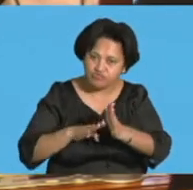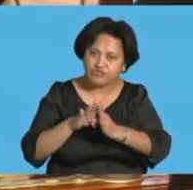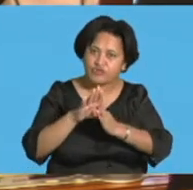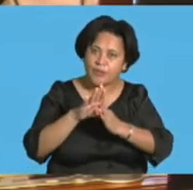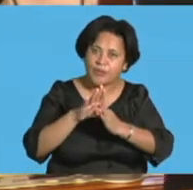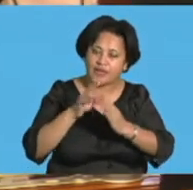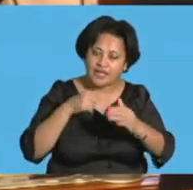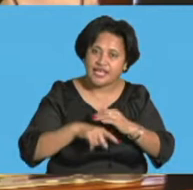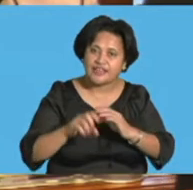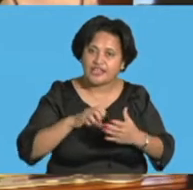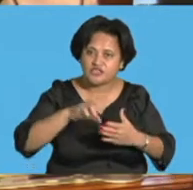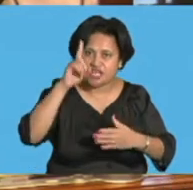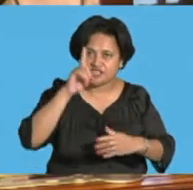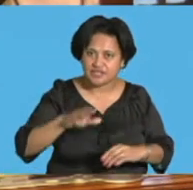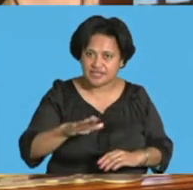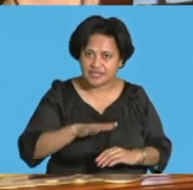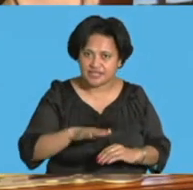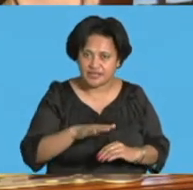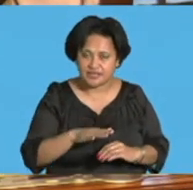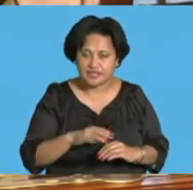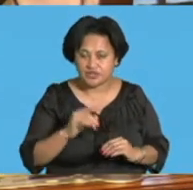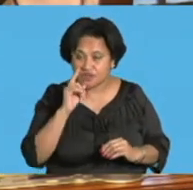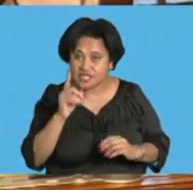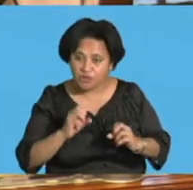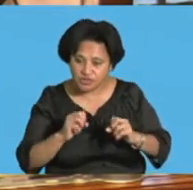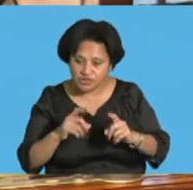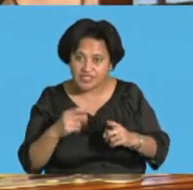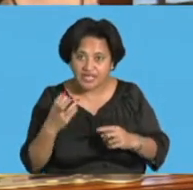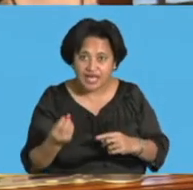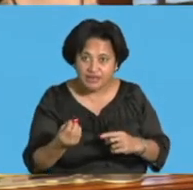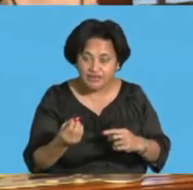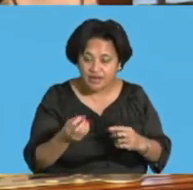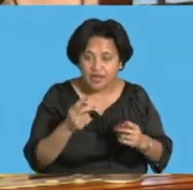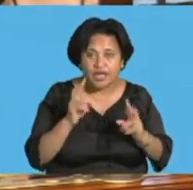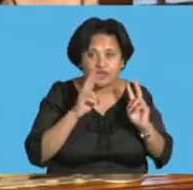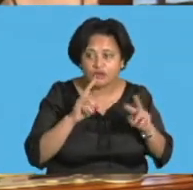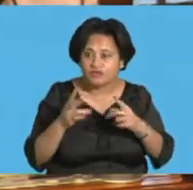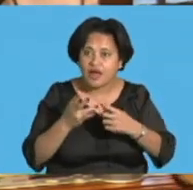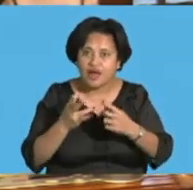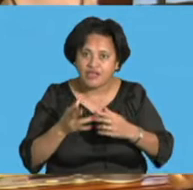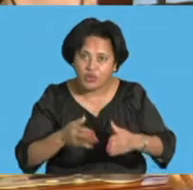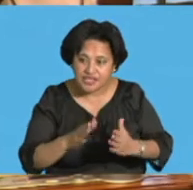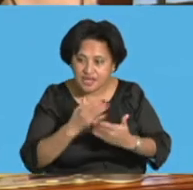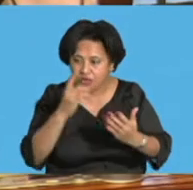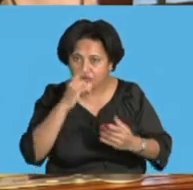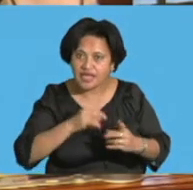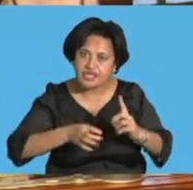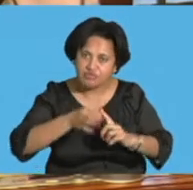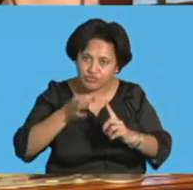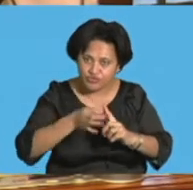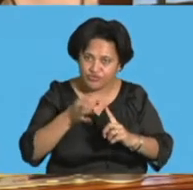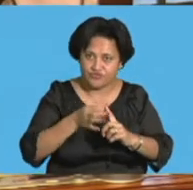education sector and the opportunities presented to find new and more efficient ways of delivering quality education, improving